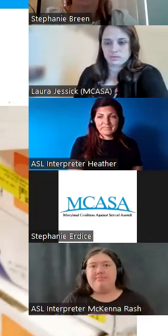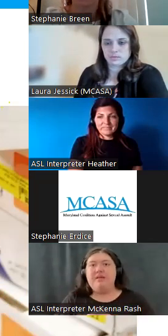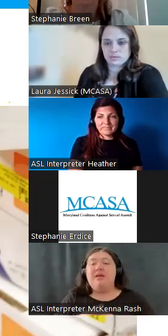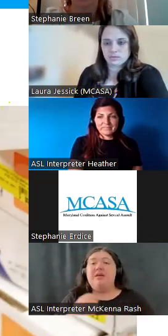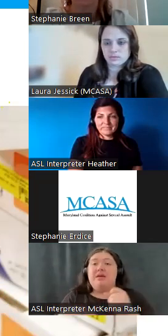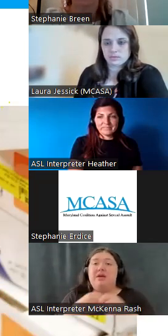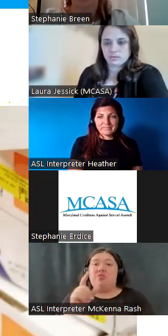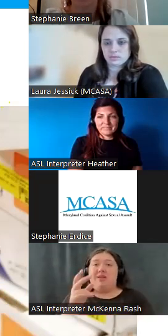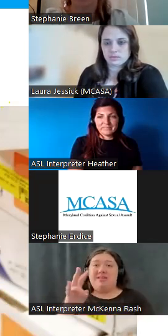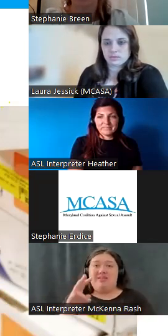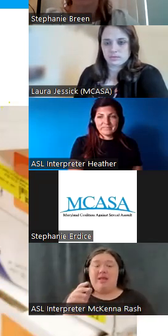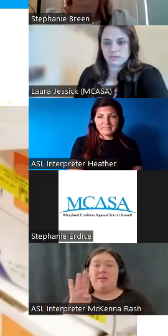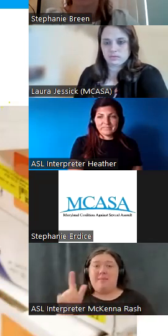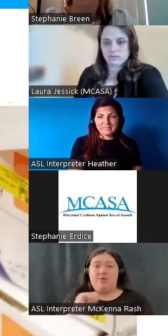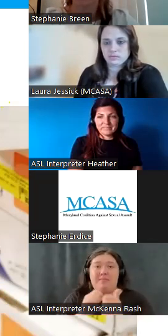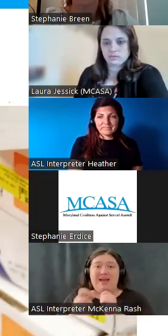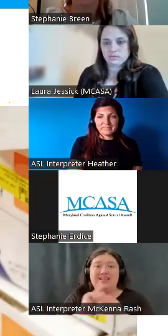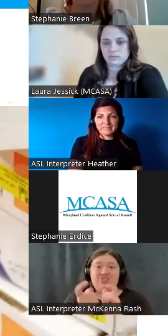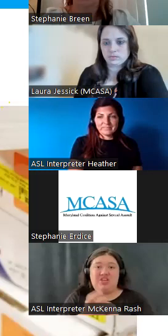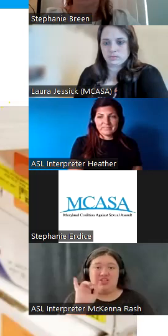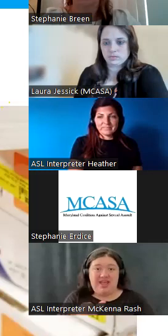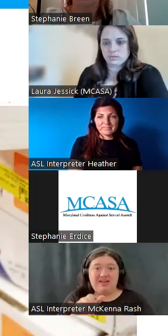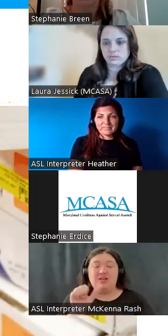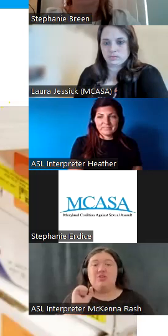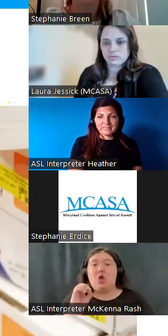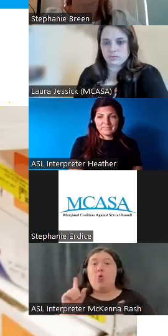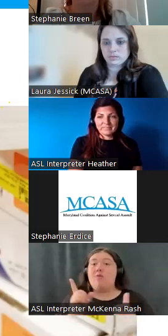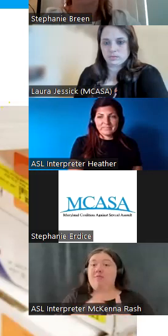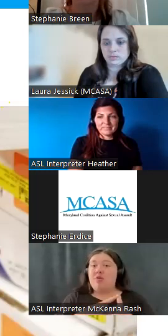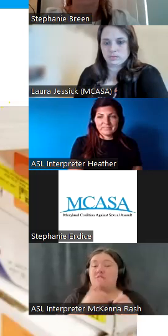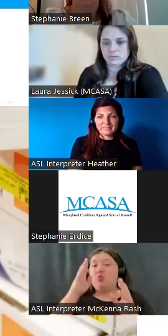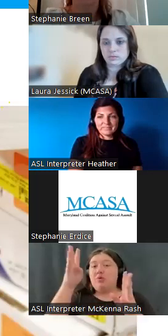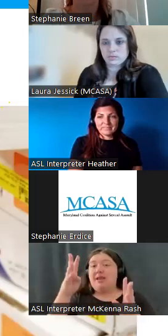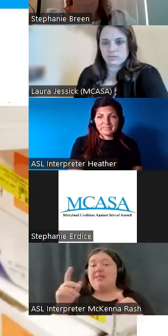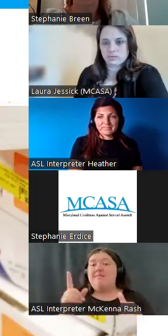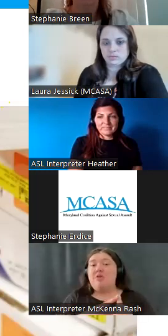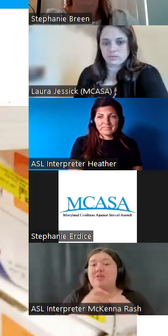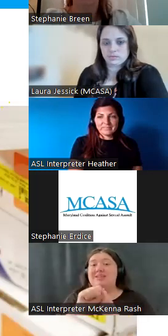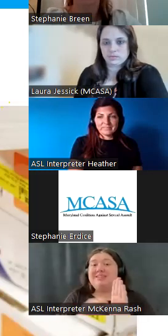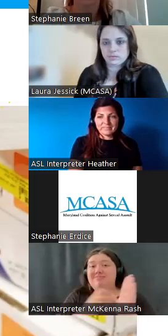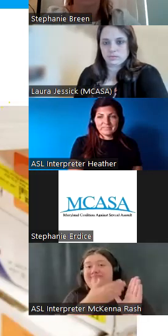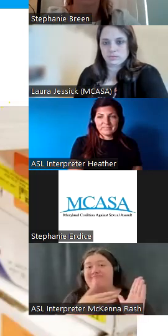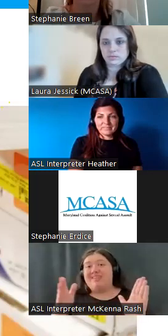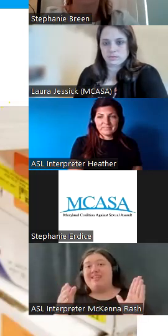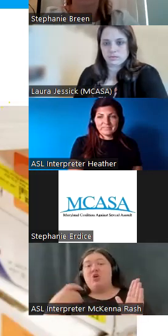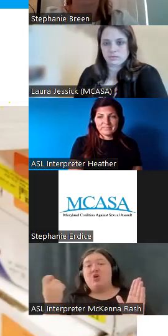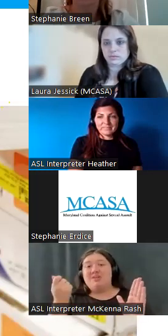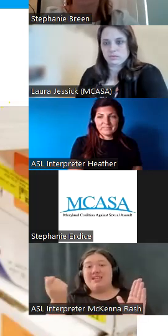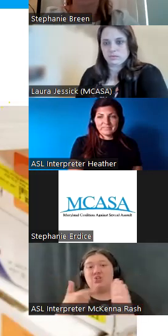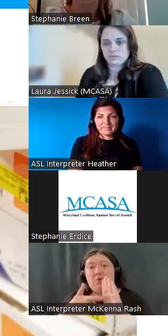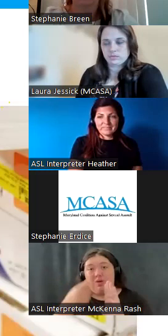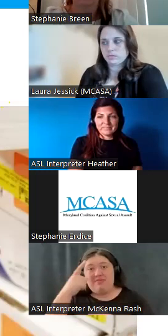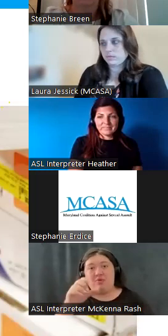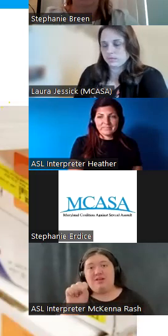2017, a bill was passed that changed this. So first, it created the first statewide retention requirement for SAKEs in